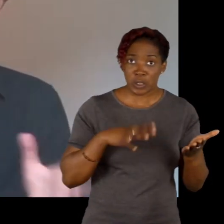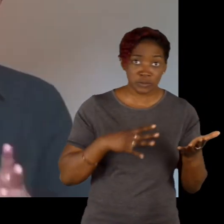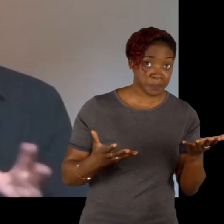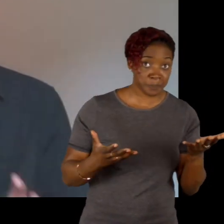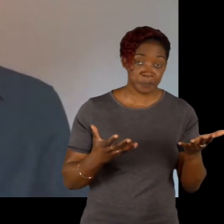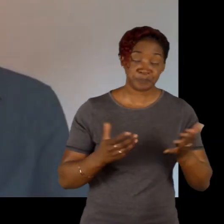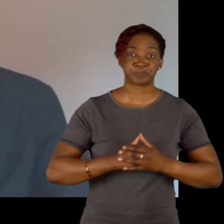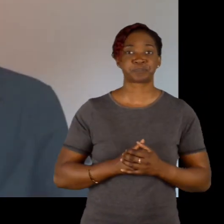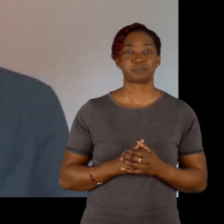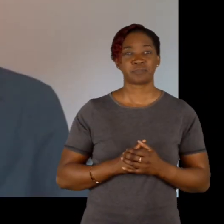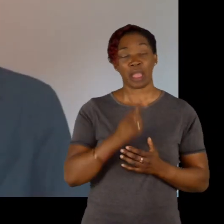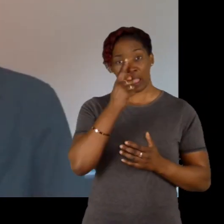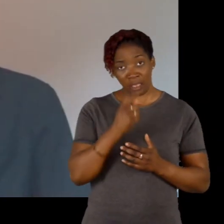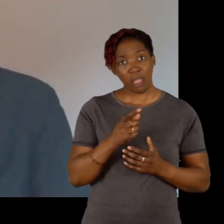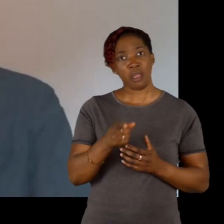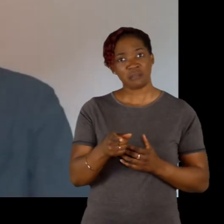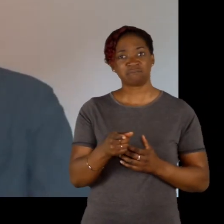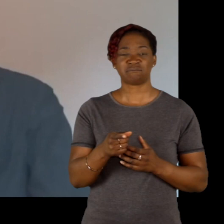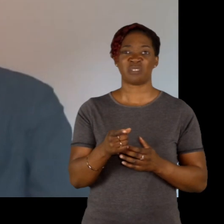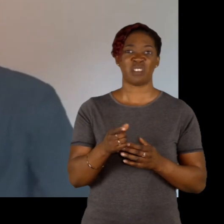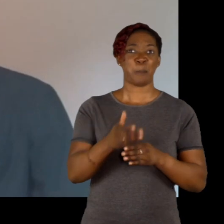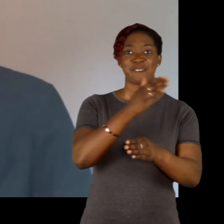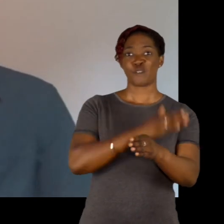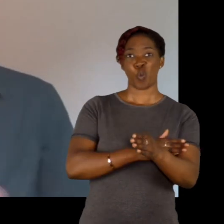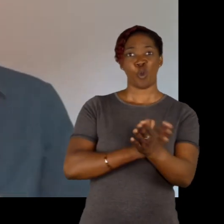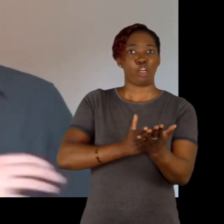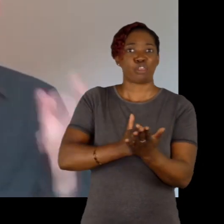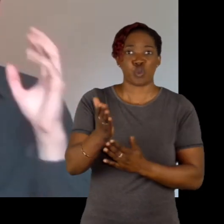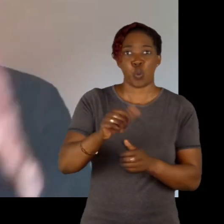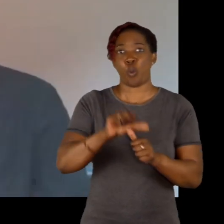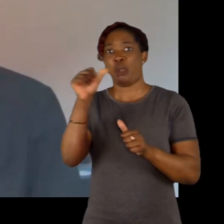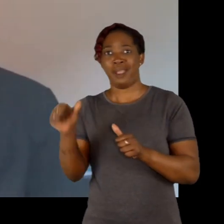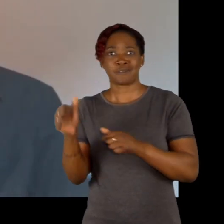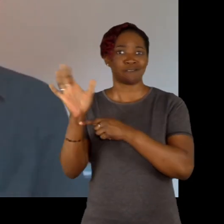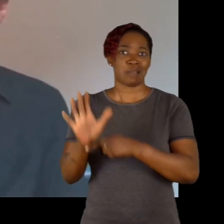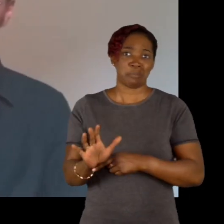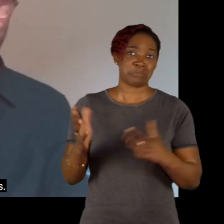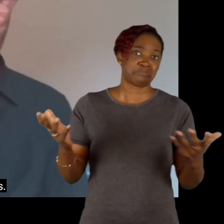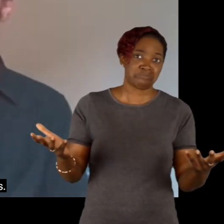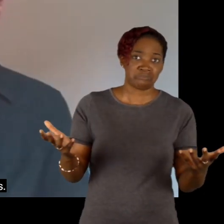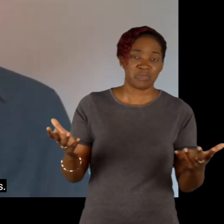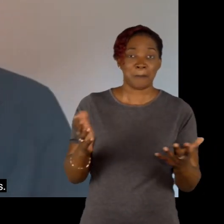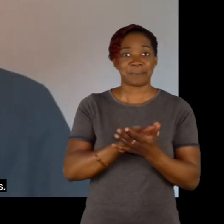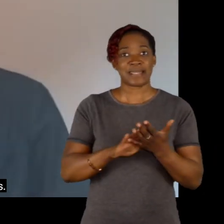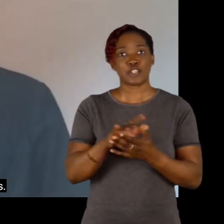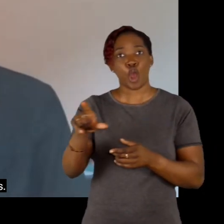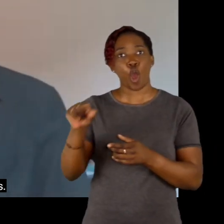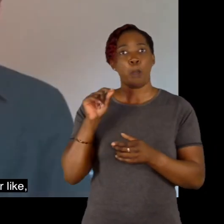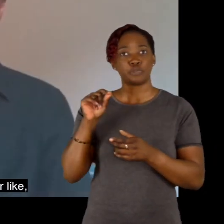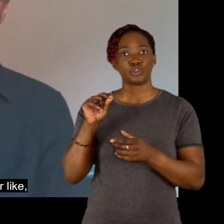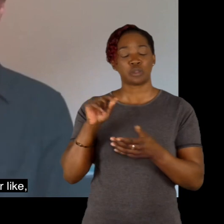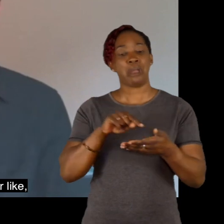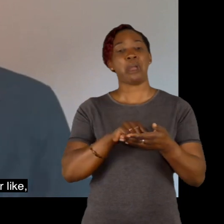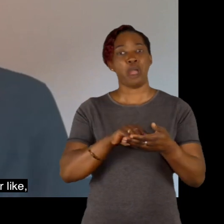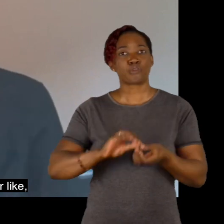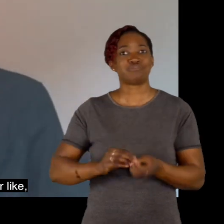towards the tone that we're looking for. And that can be before, during, or after filming. It just depends on the process. And it